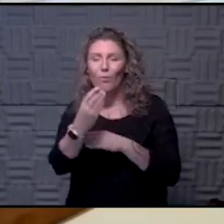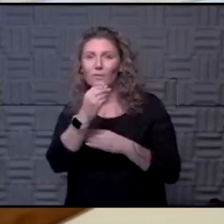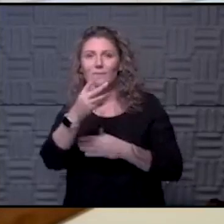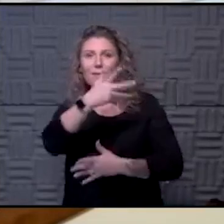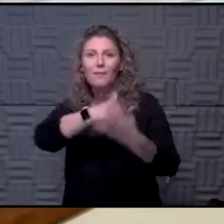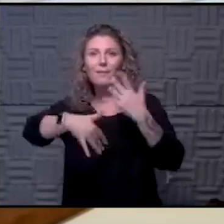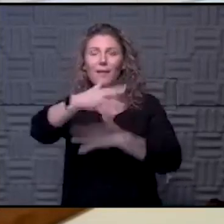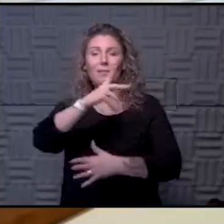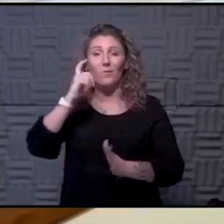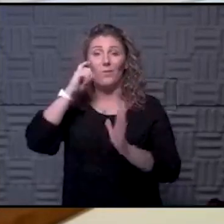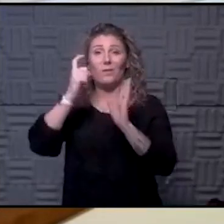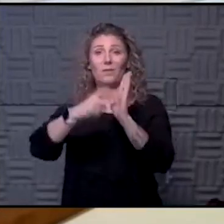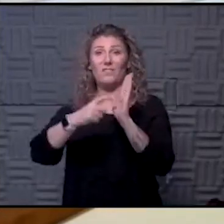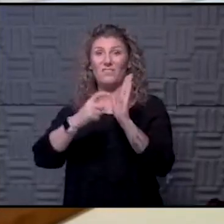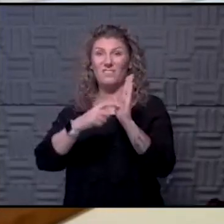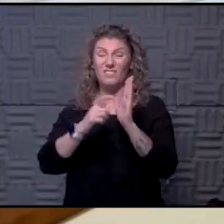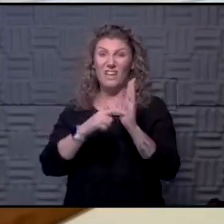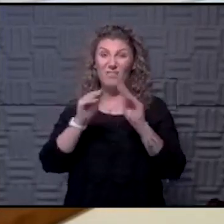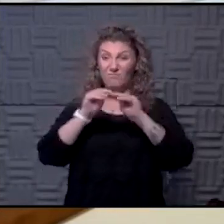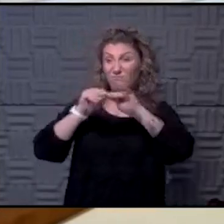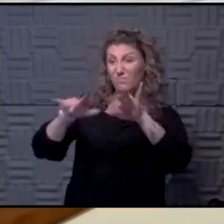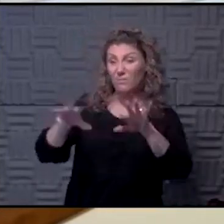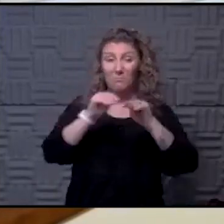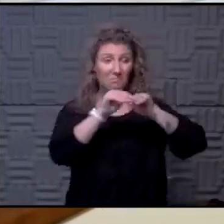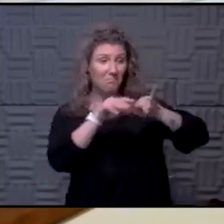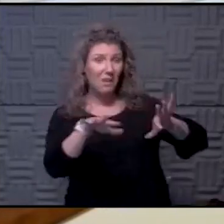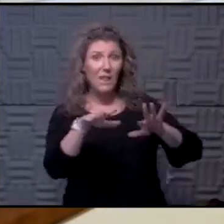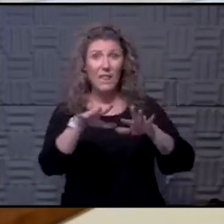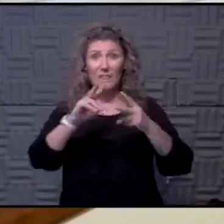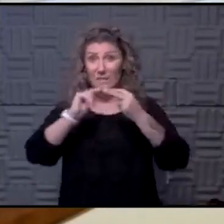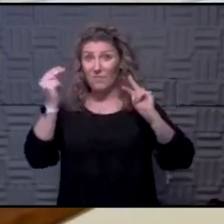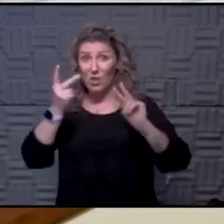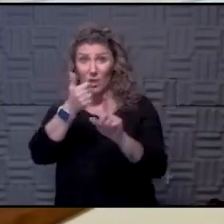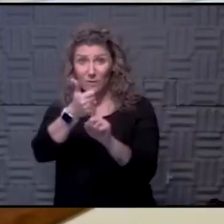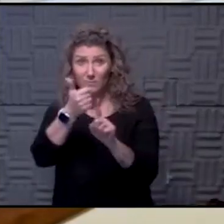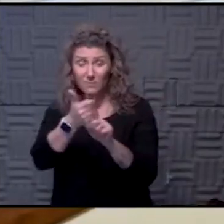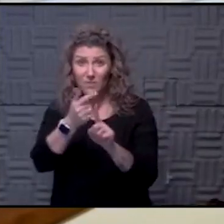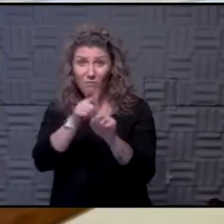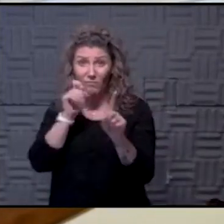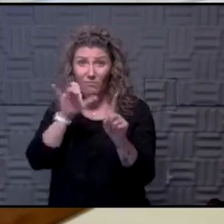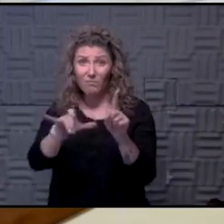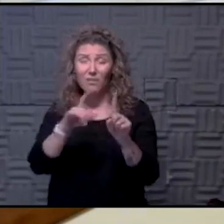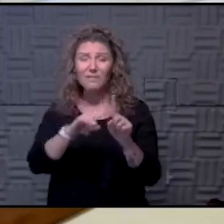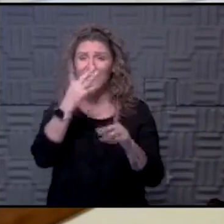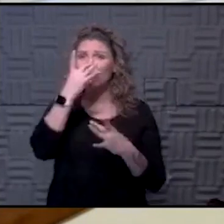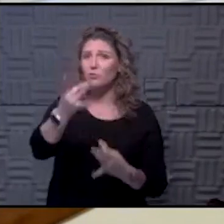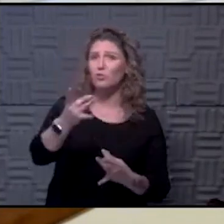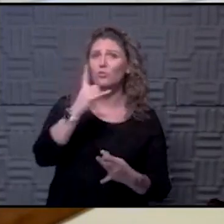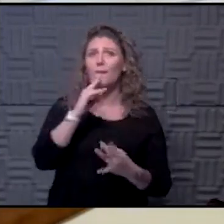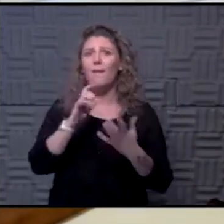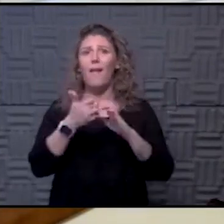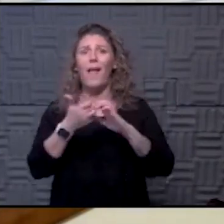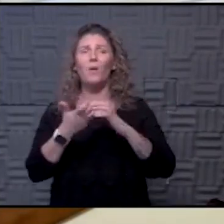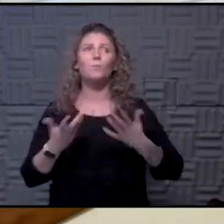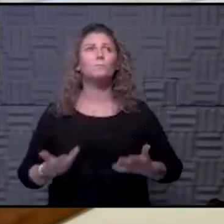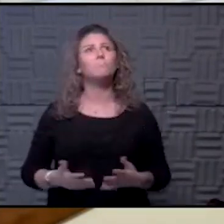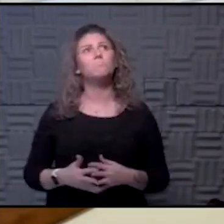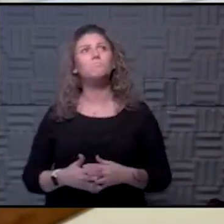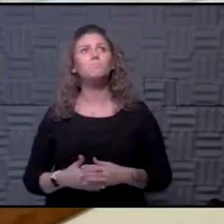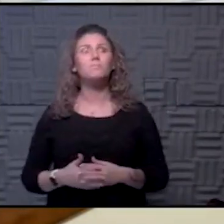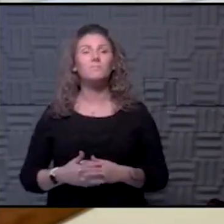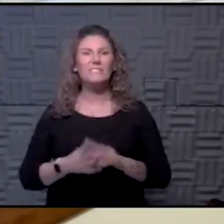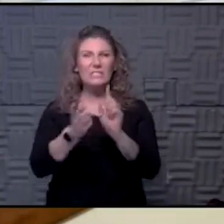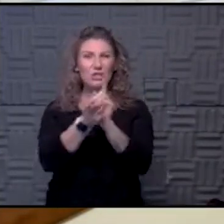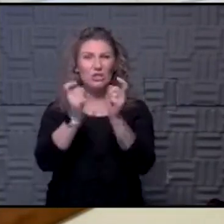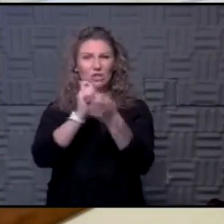we've actually identified clusters and outbreaks of the variant themselves. And so it's just very interesting how it's kind of